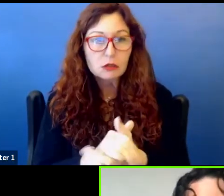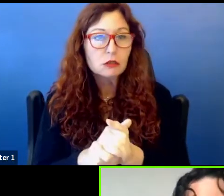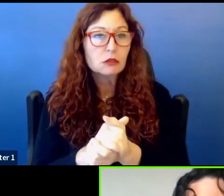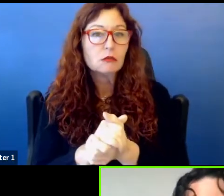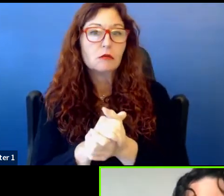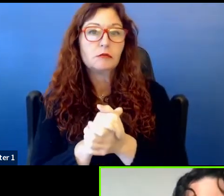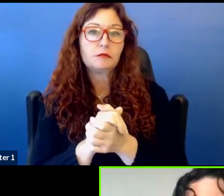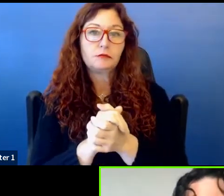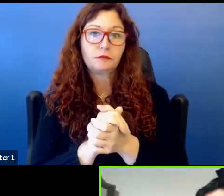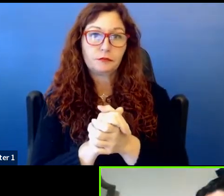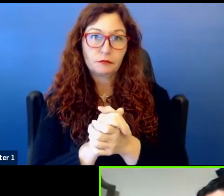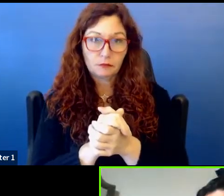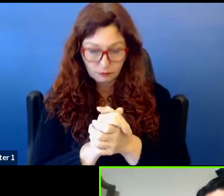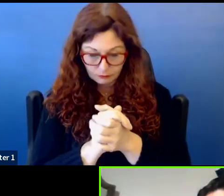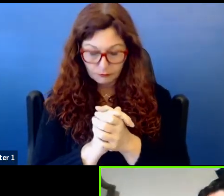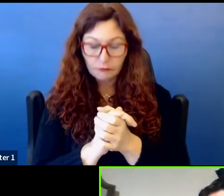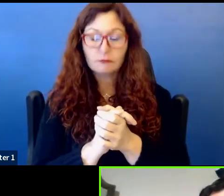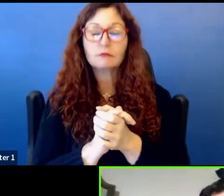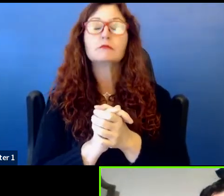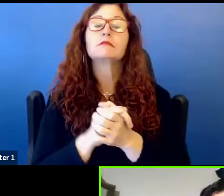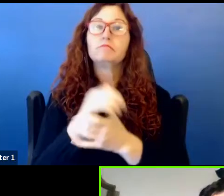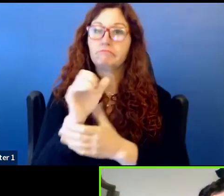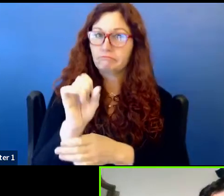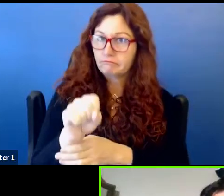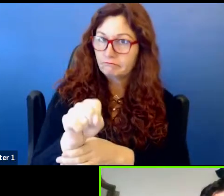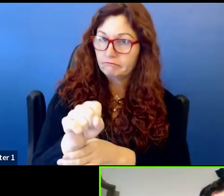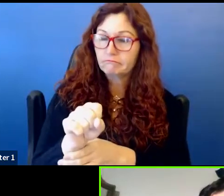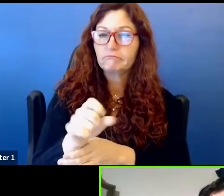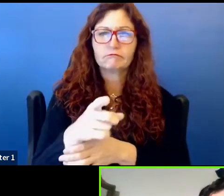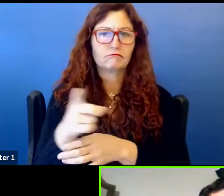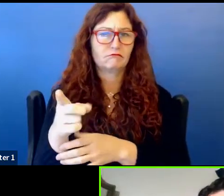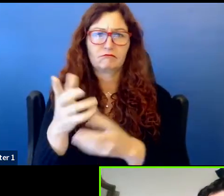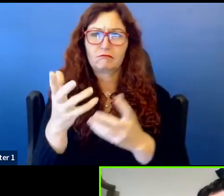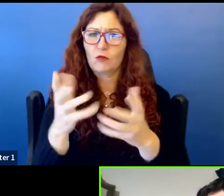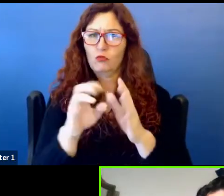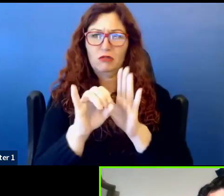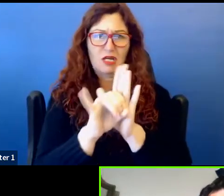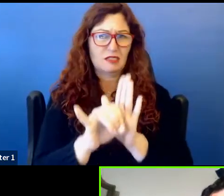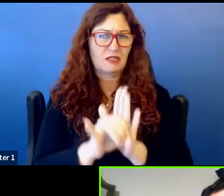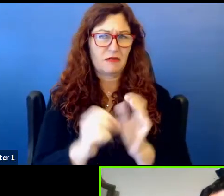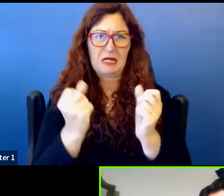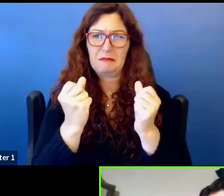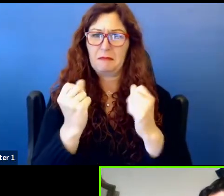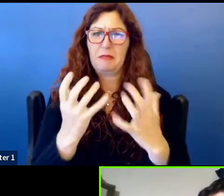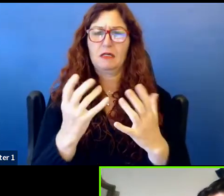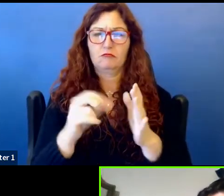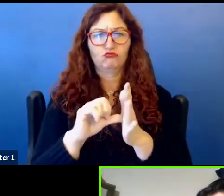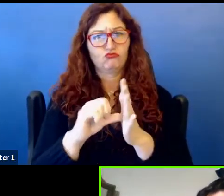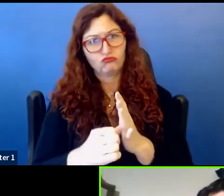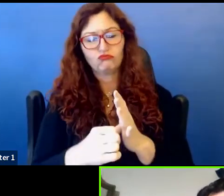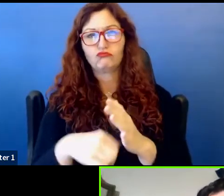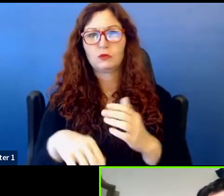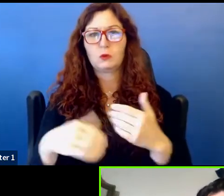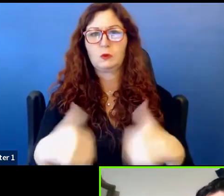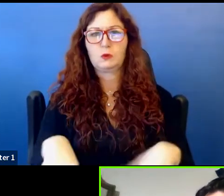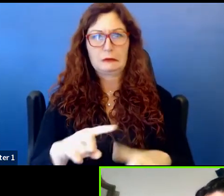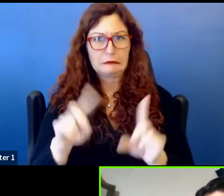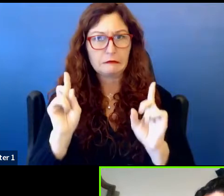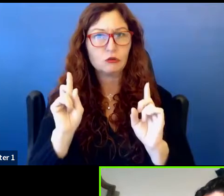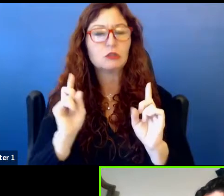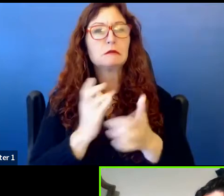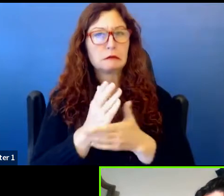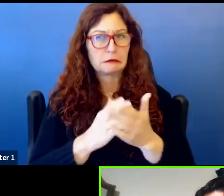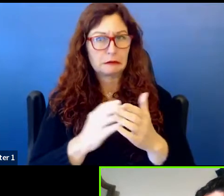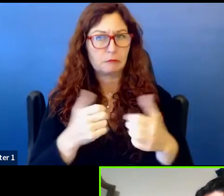um absolutely advice sharon i think um you know you've already identified many of those things that i think are uh are intuitive and some of the challenges